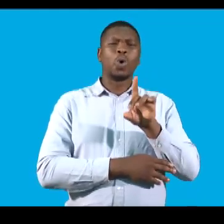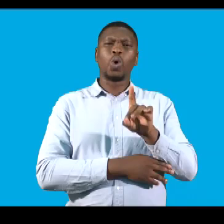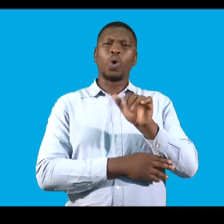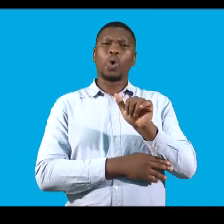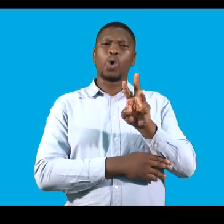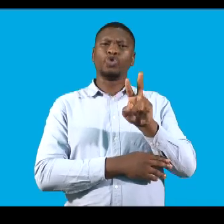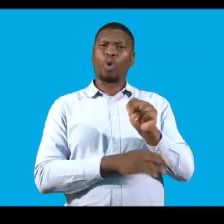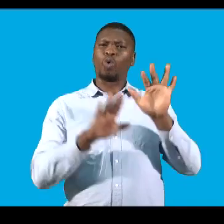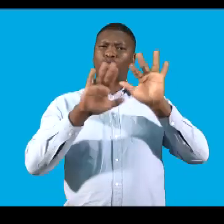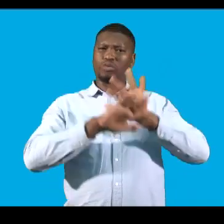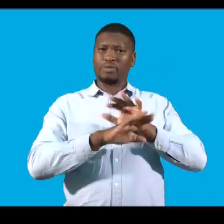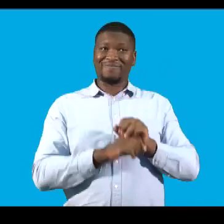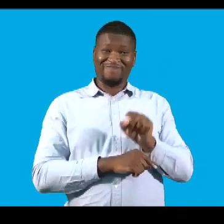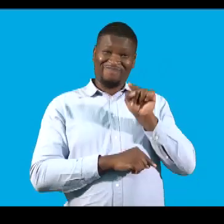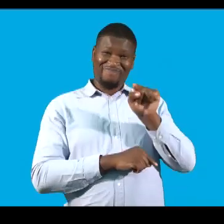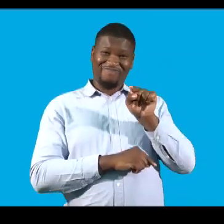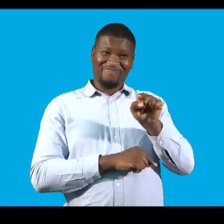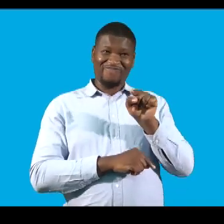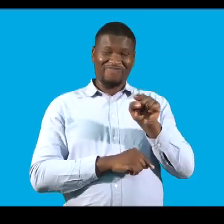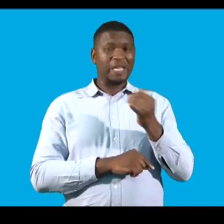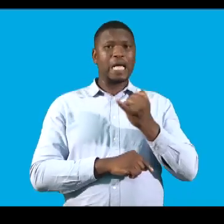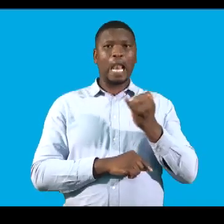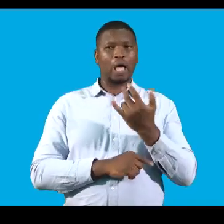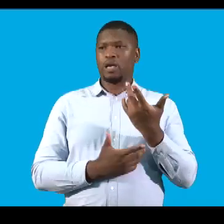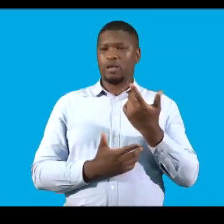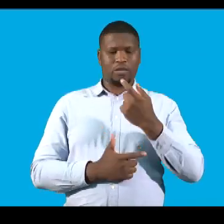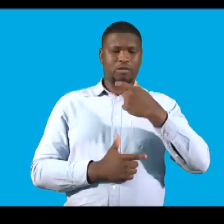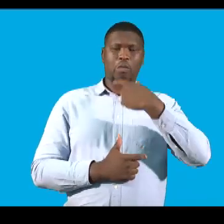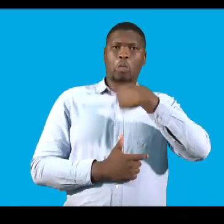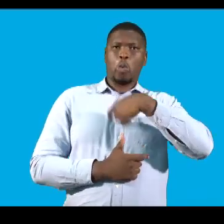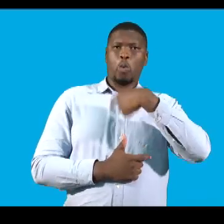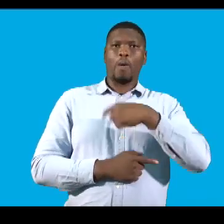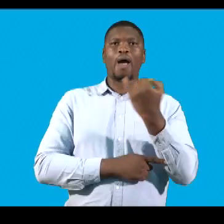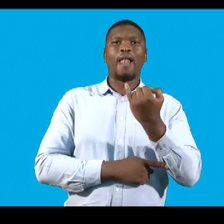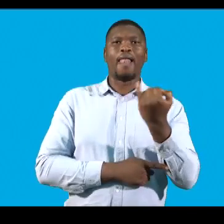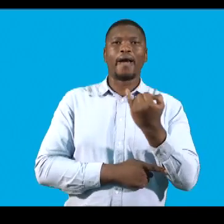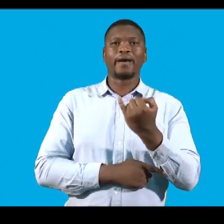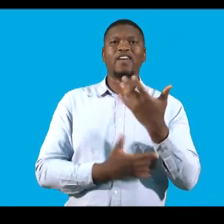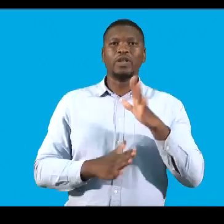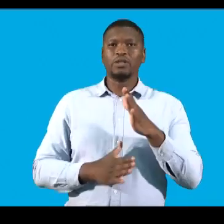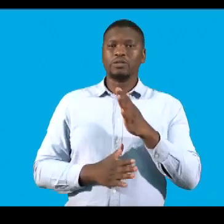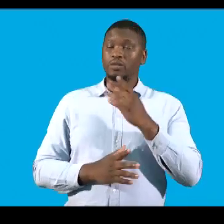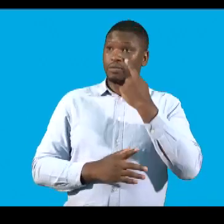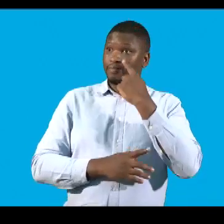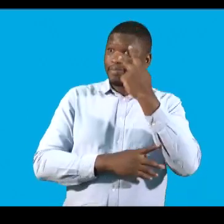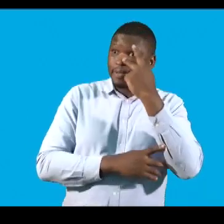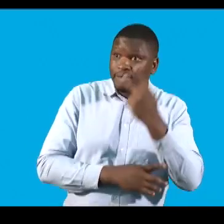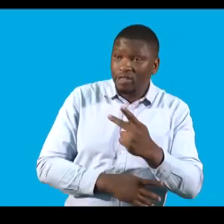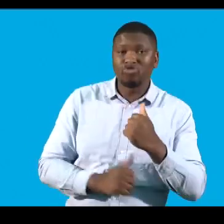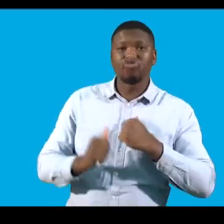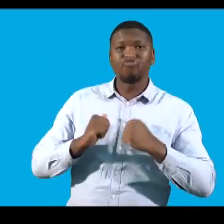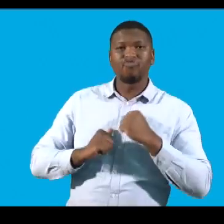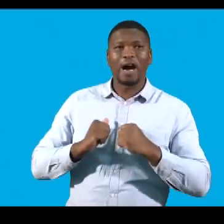right? So this is quite a human-like quality which witnessed drama. So the